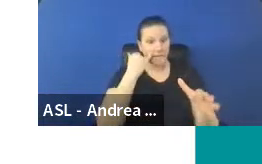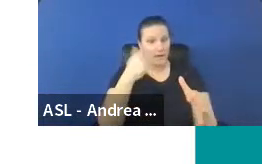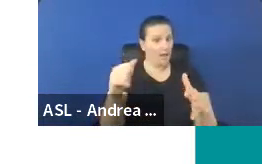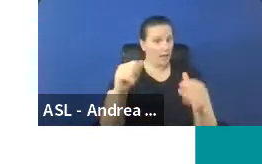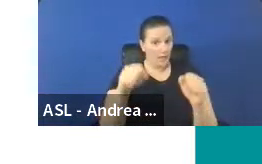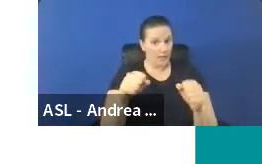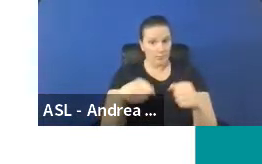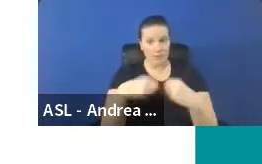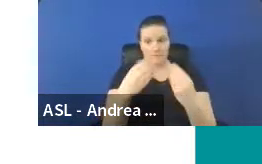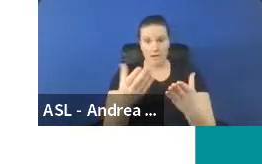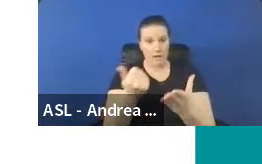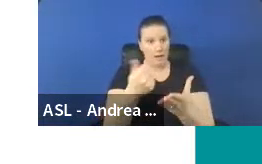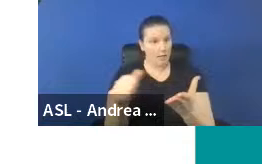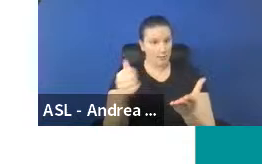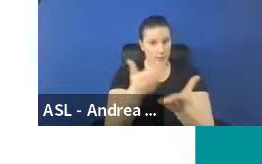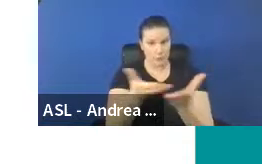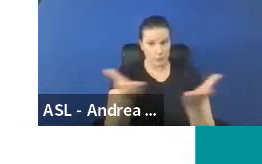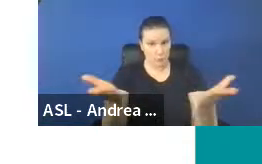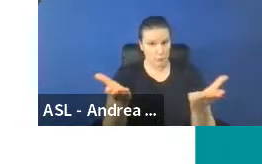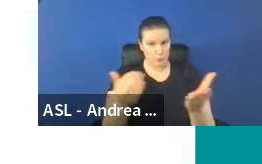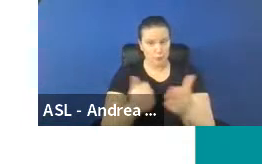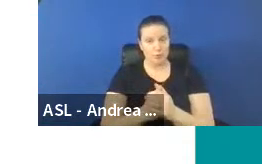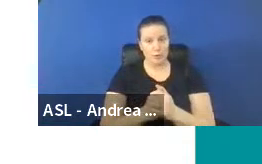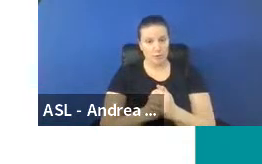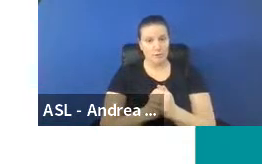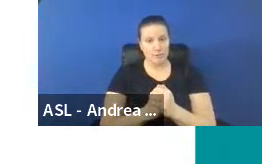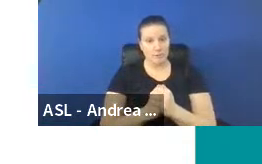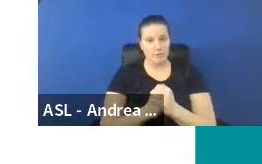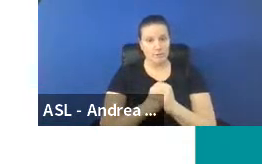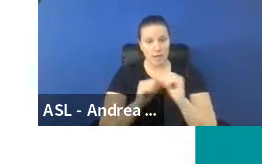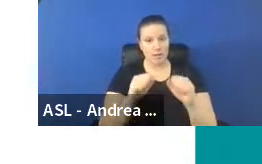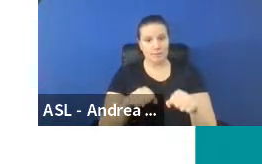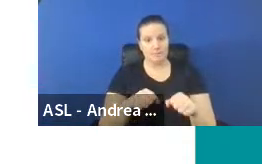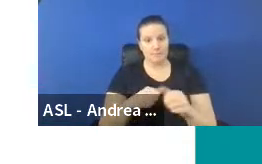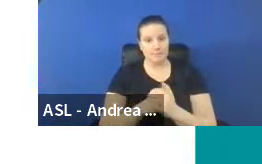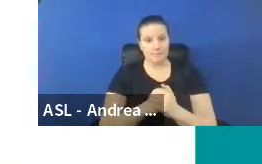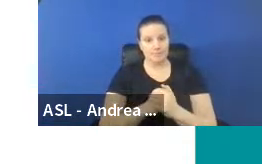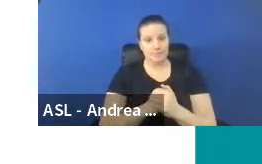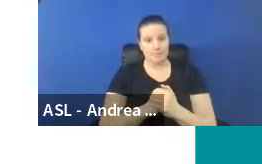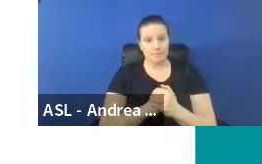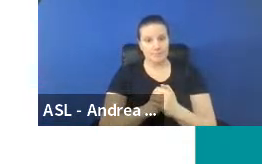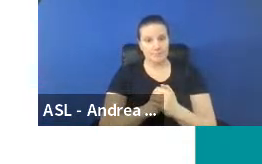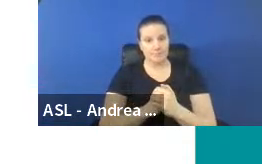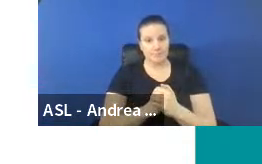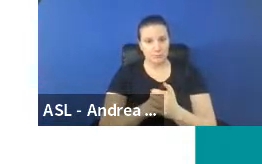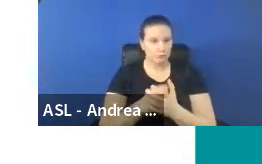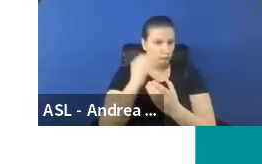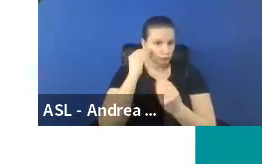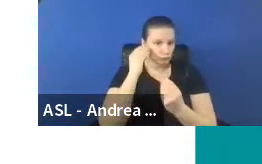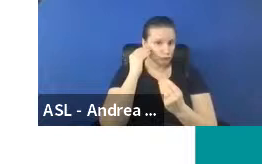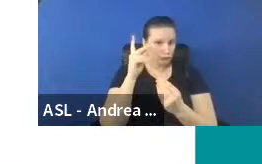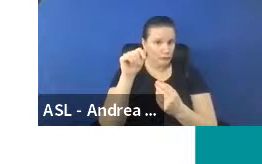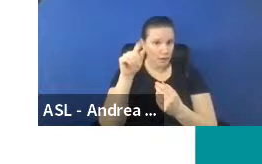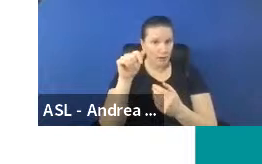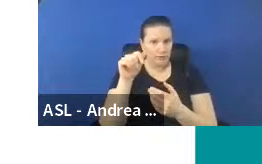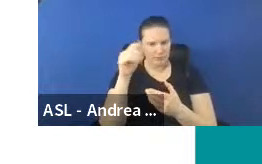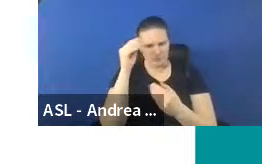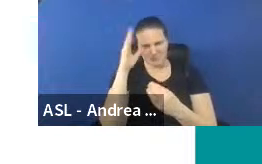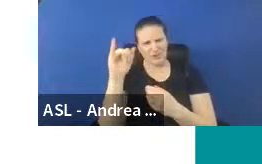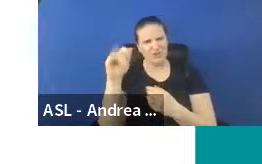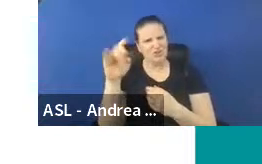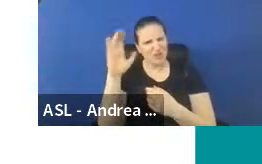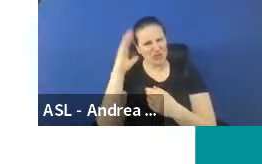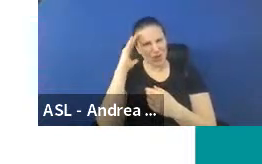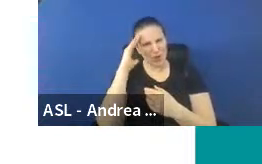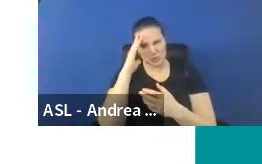can provide any of you to be able to get you all that data, please let Jake know and we'll